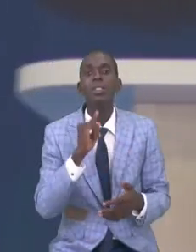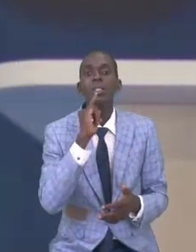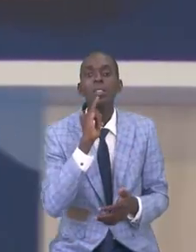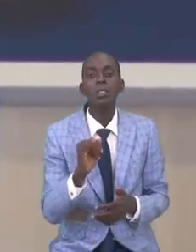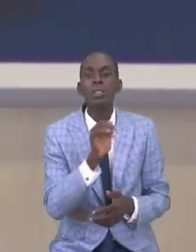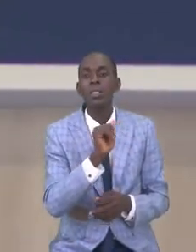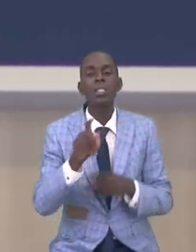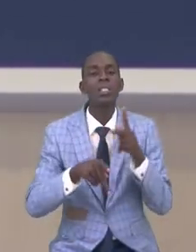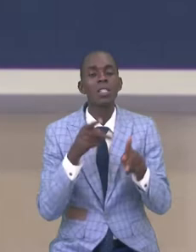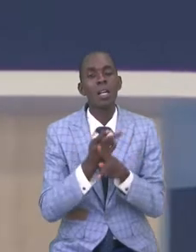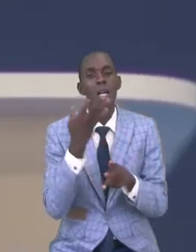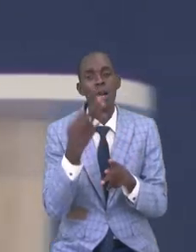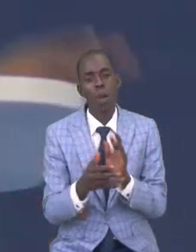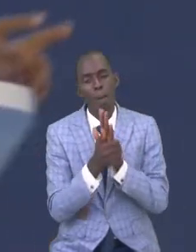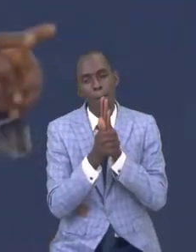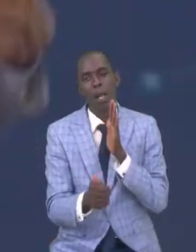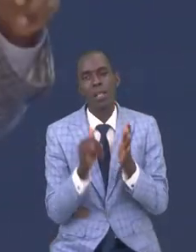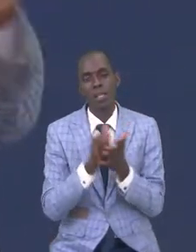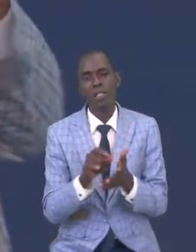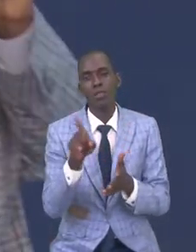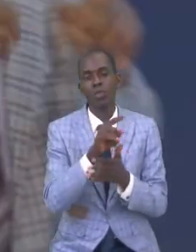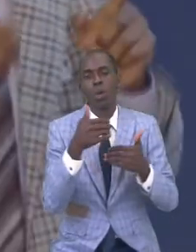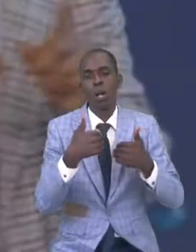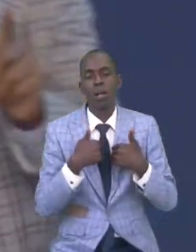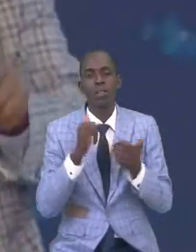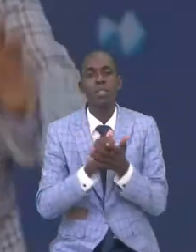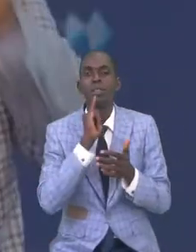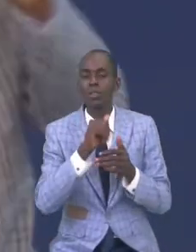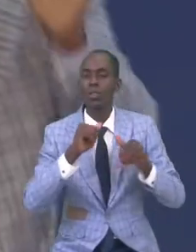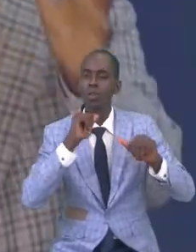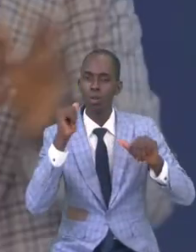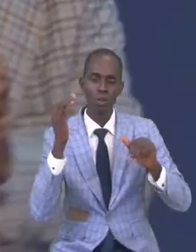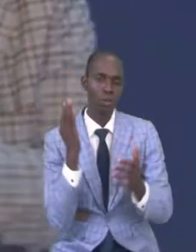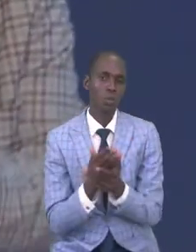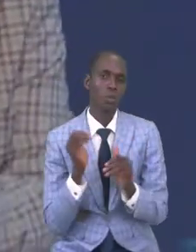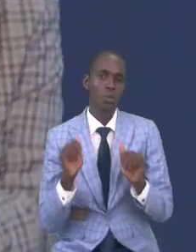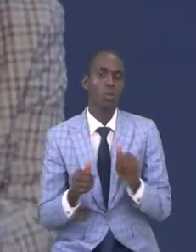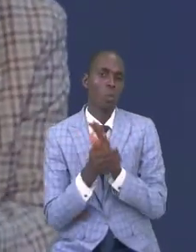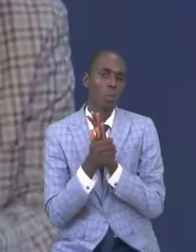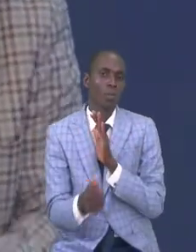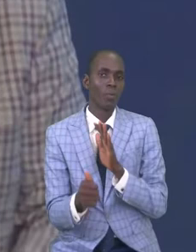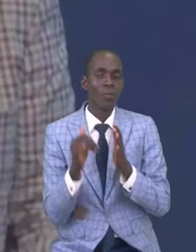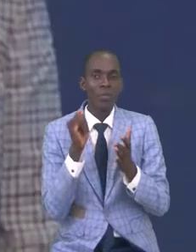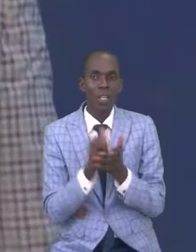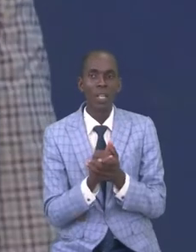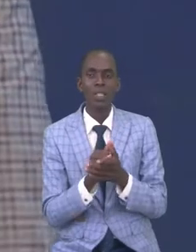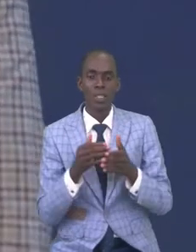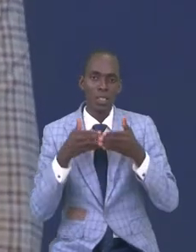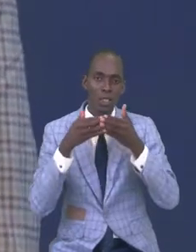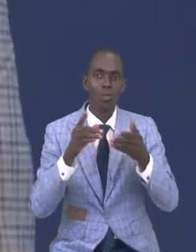kind of potential that you have, unstoppable potential, that leads you to